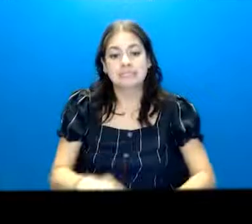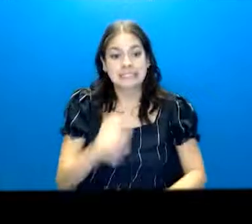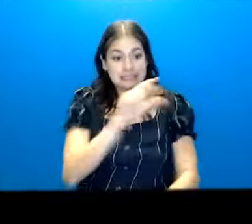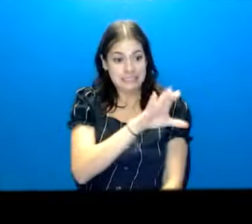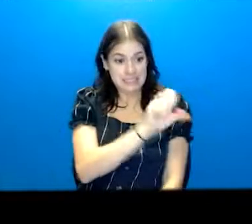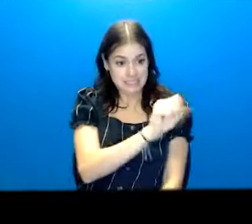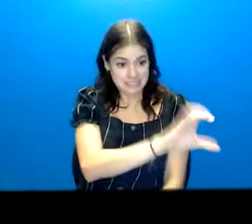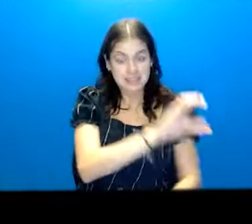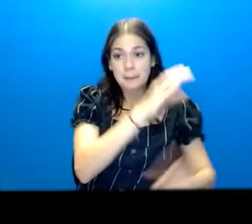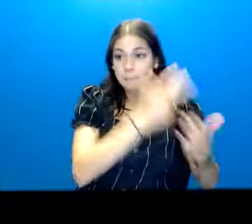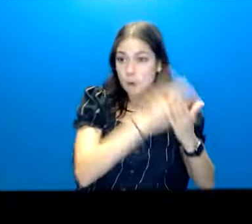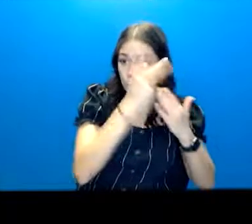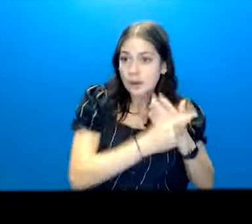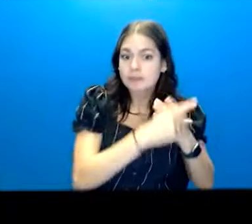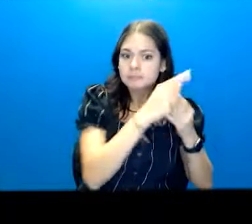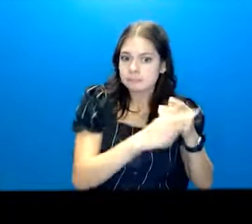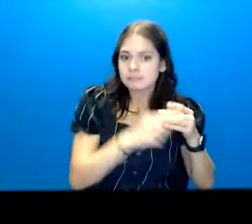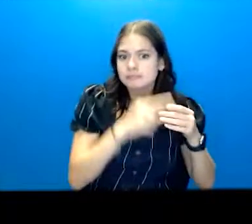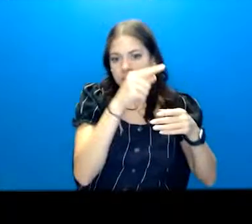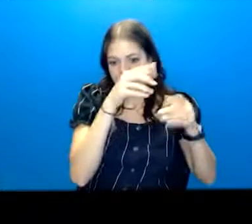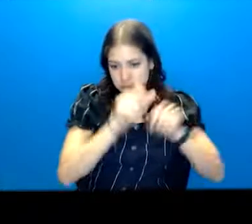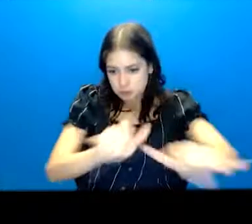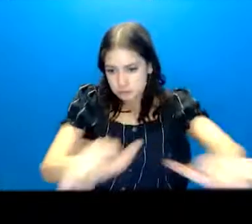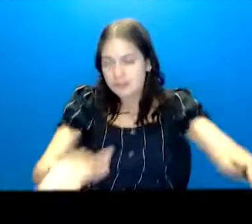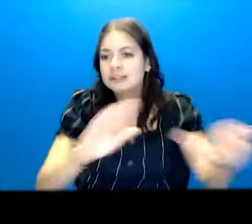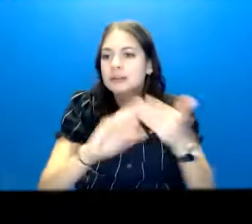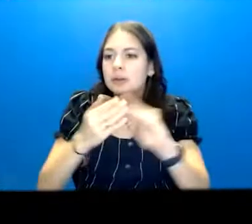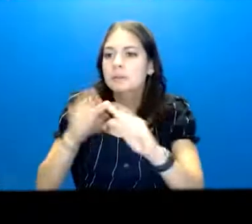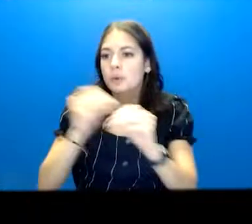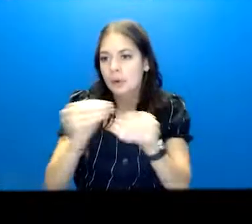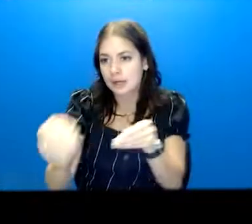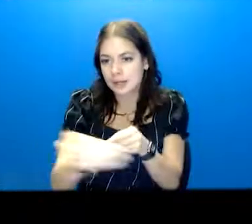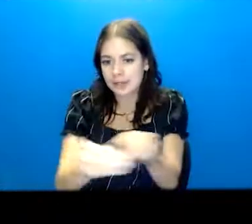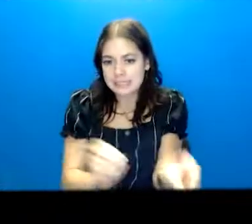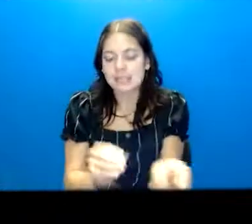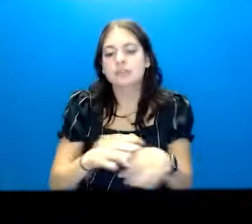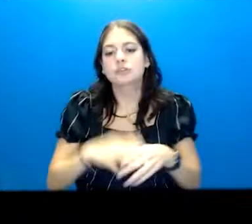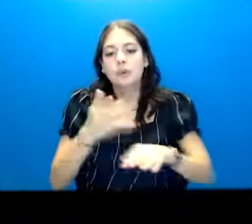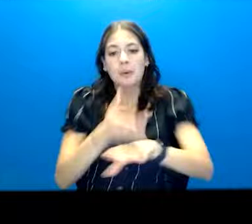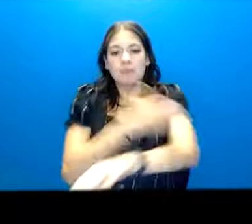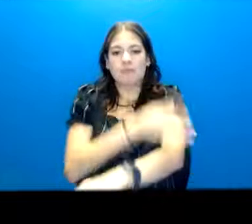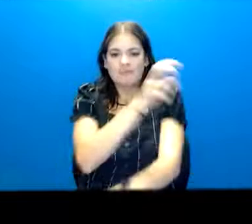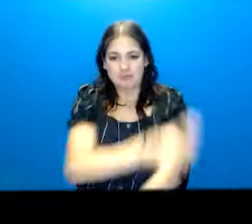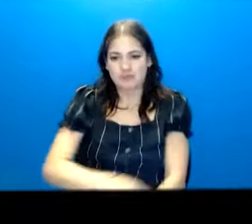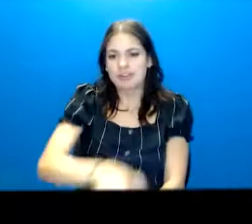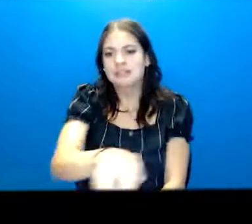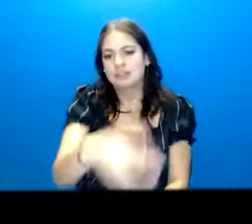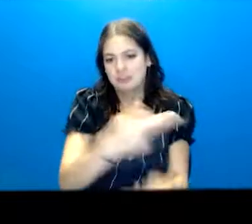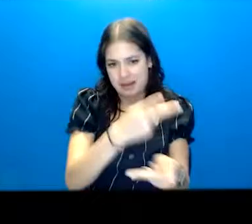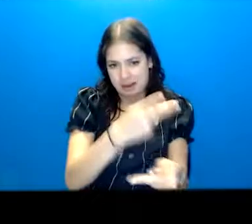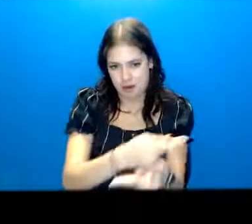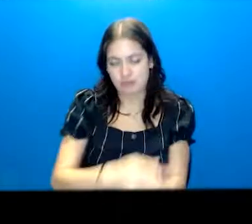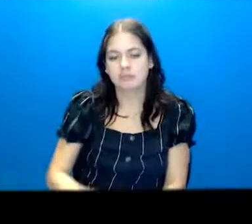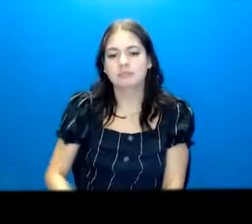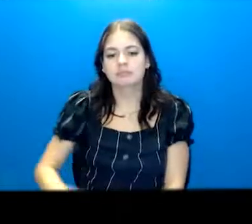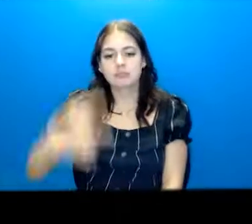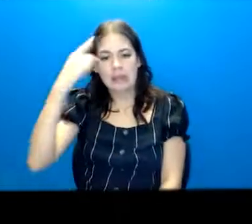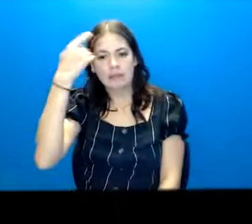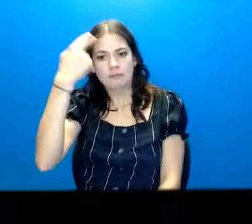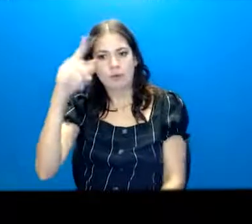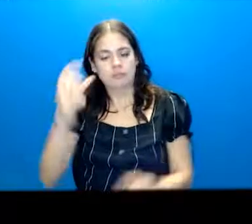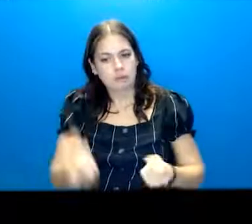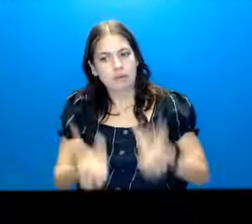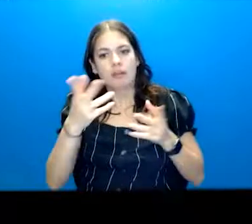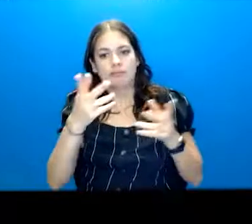CSC programs to community organizations to improve that transition through care. I think for a lot